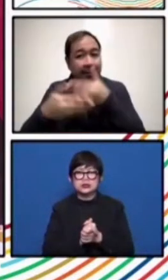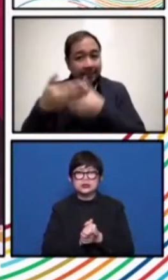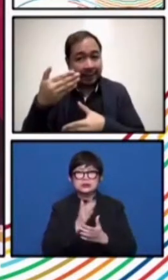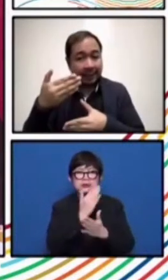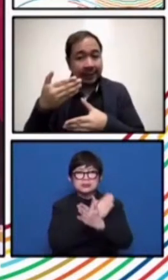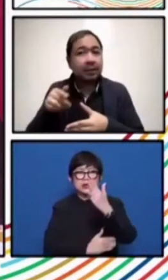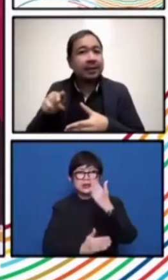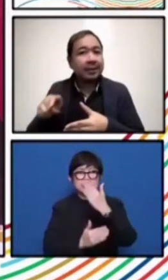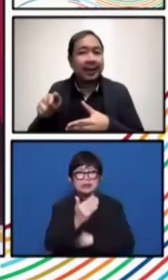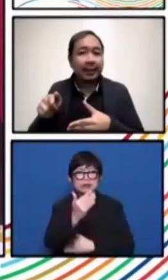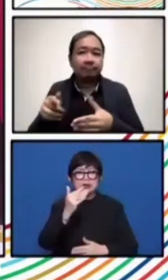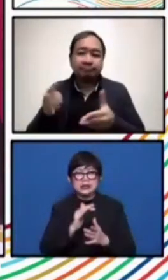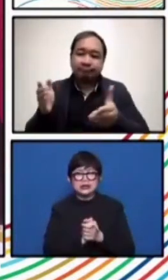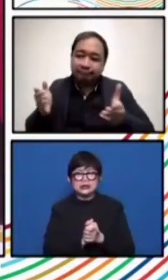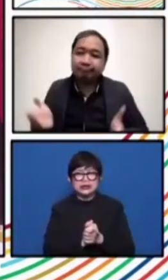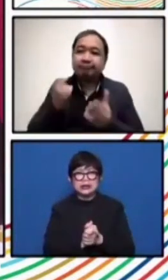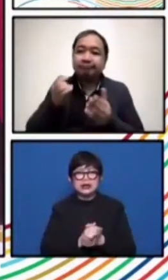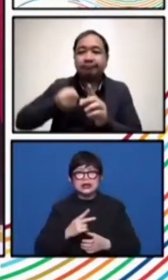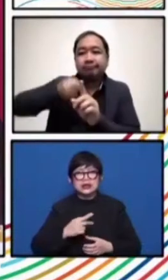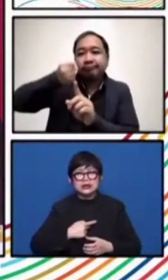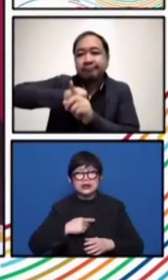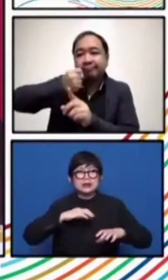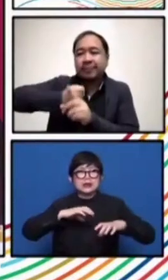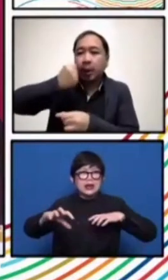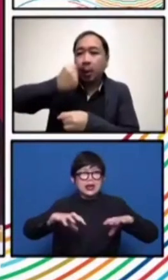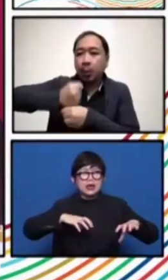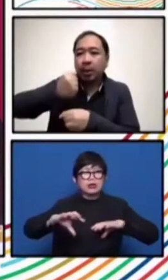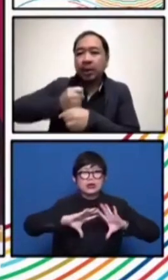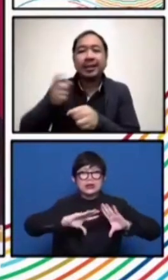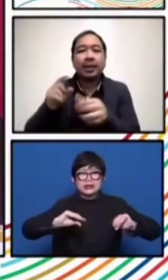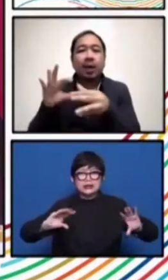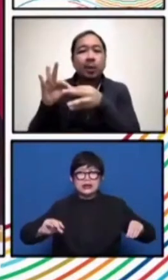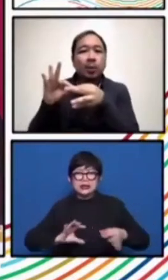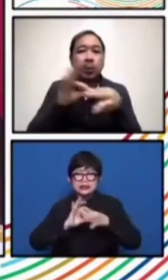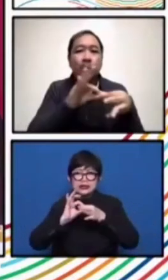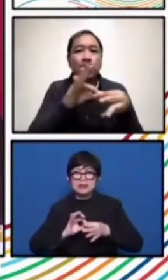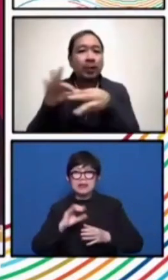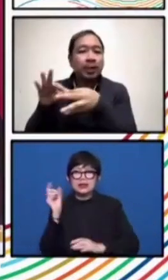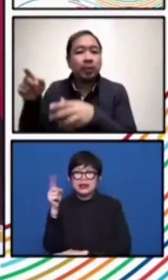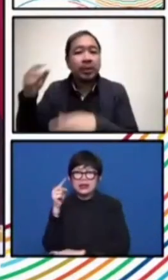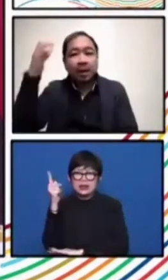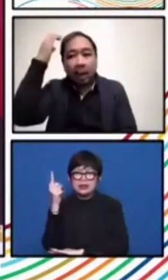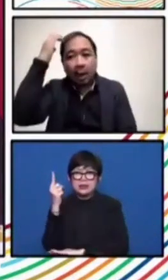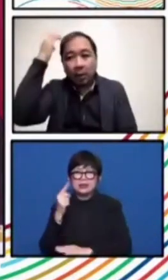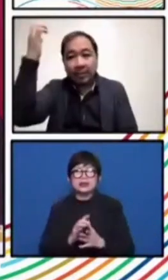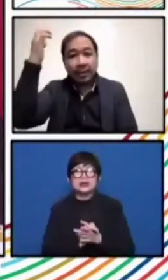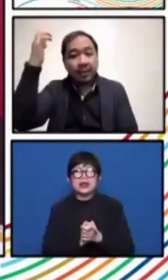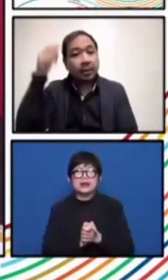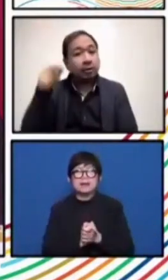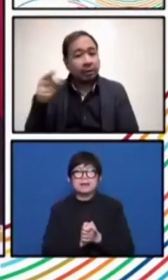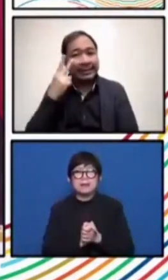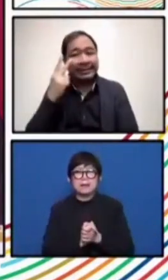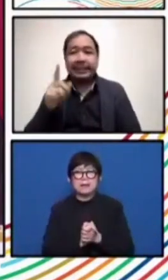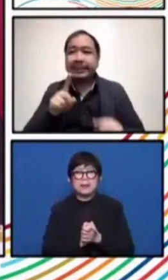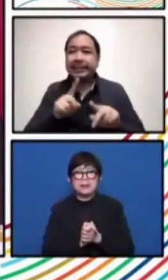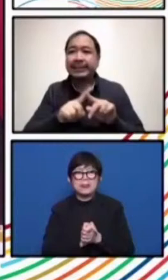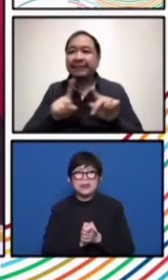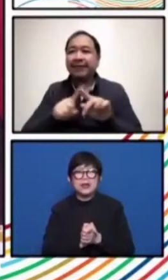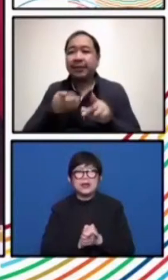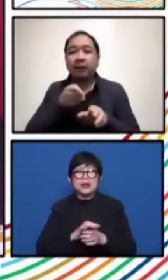we have tried to do in our cooperation framework with the government under the four different outcome areas